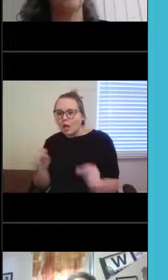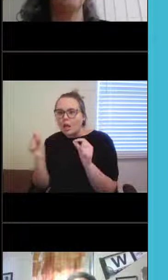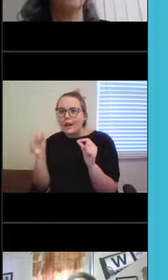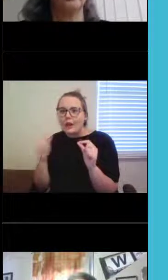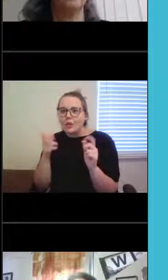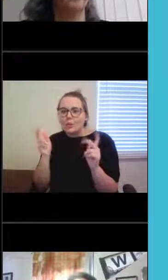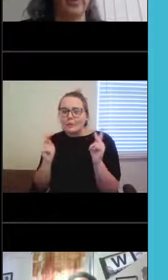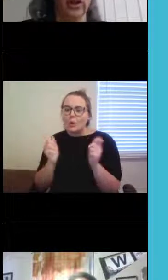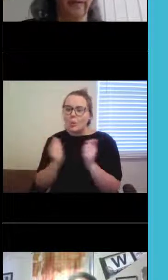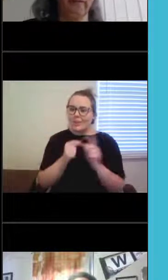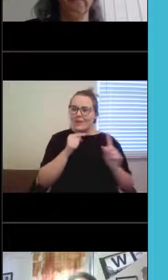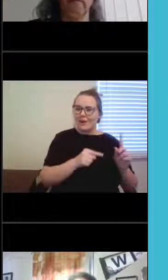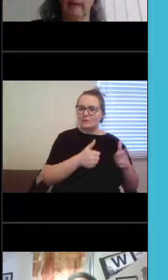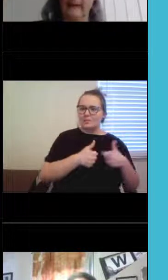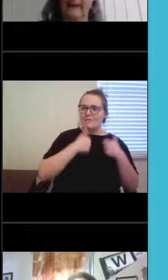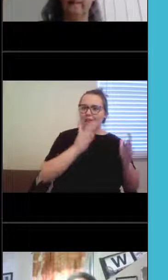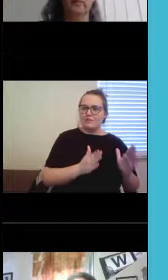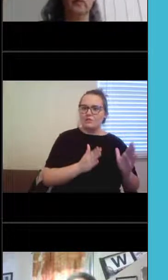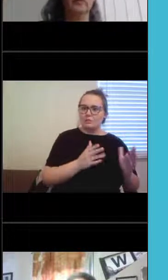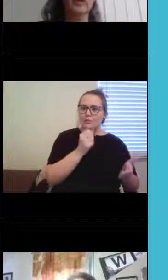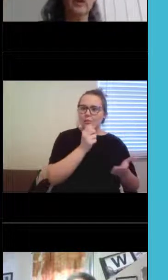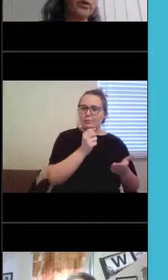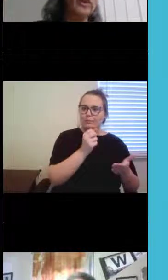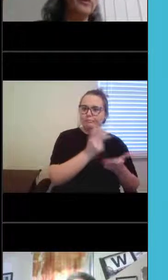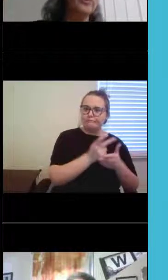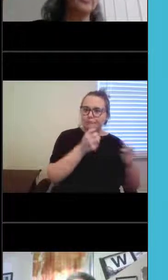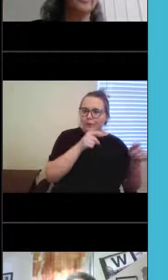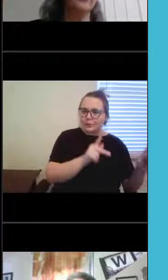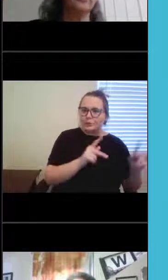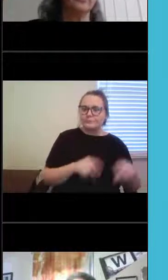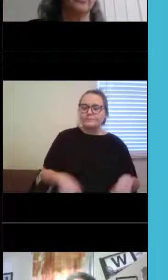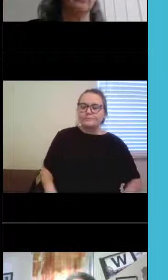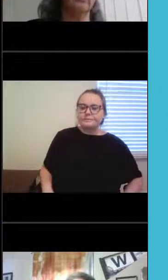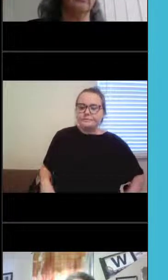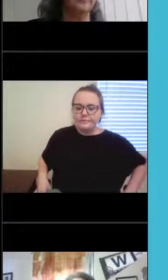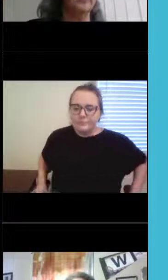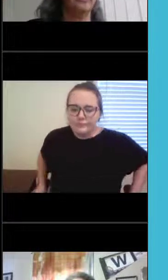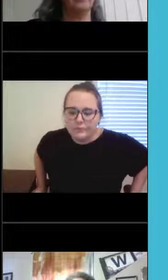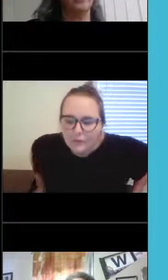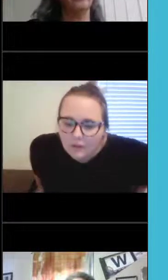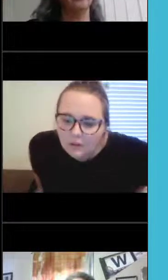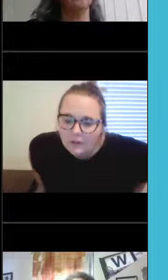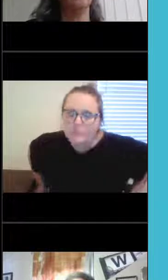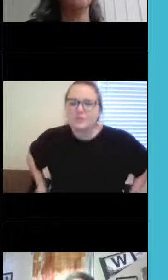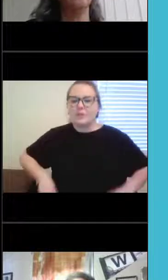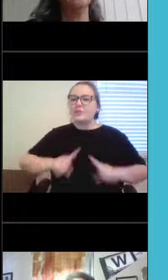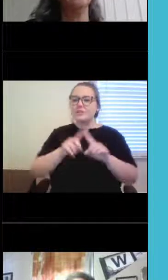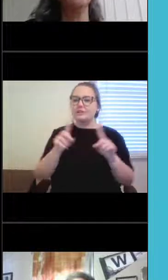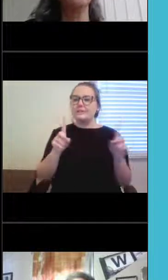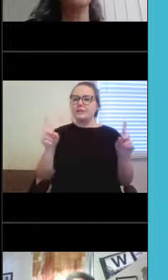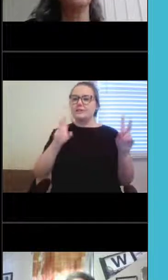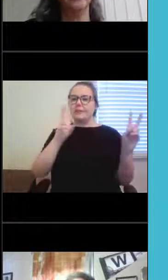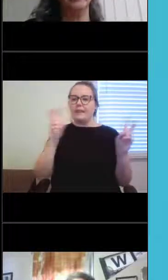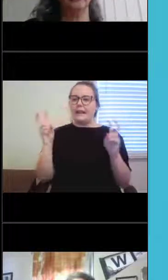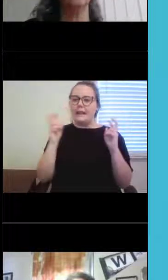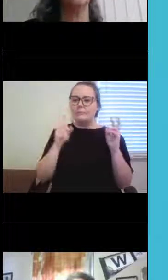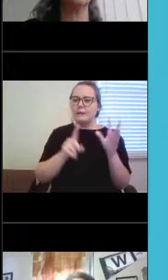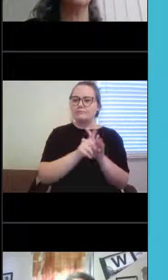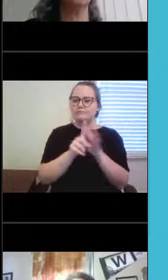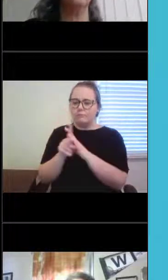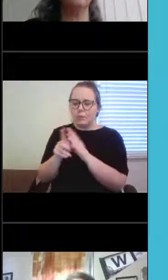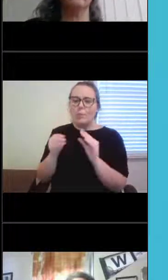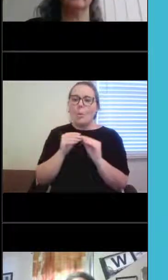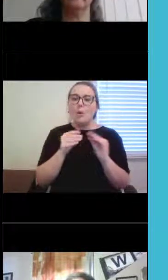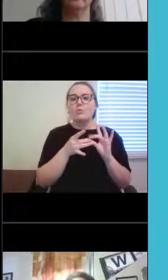survivor's permission. So these were some other interesting themes that came out that were a little bit more relational